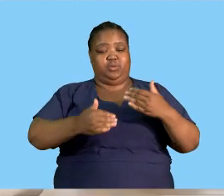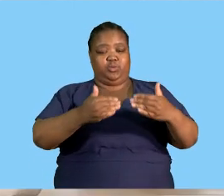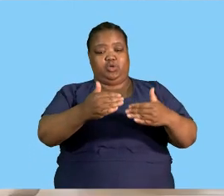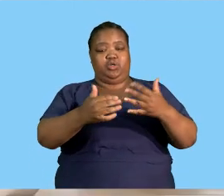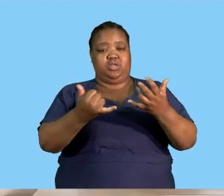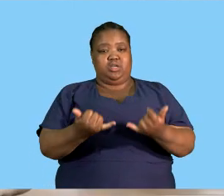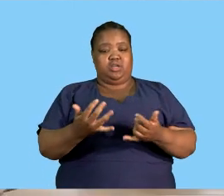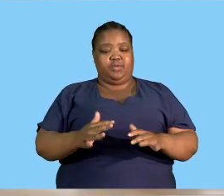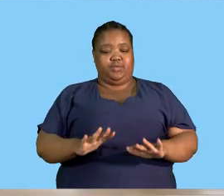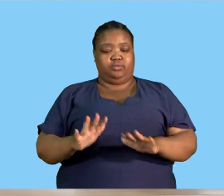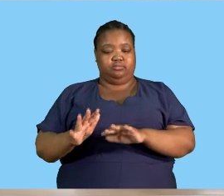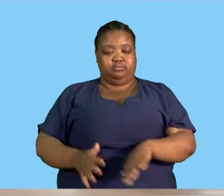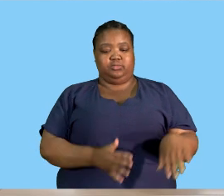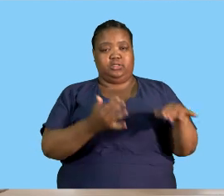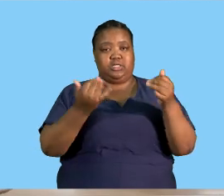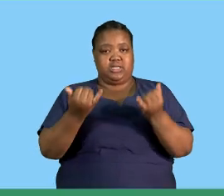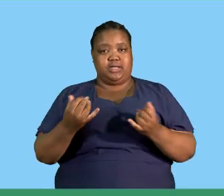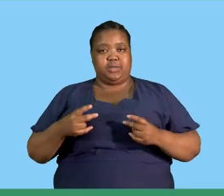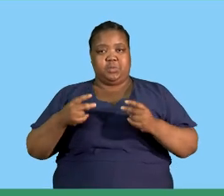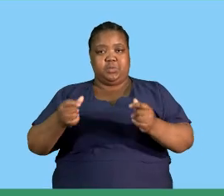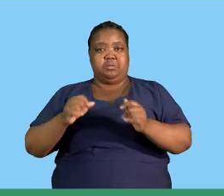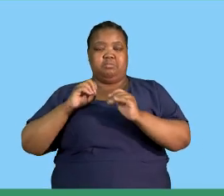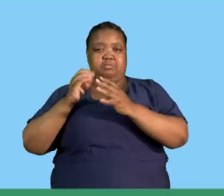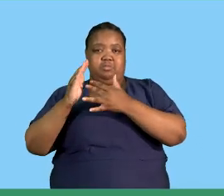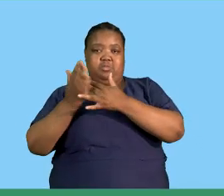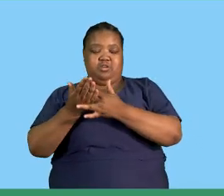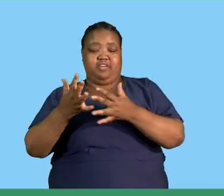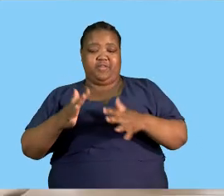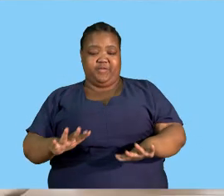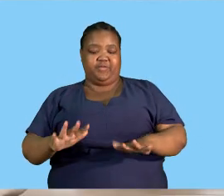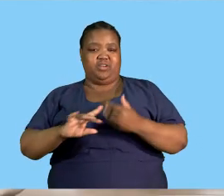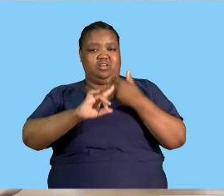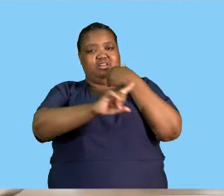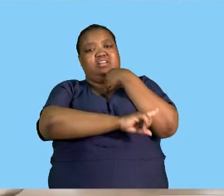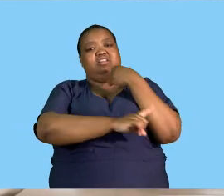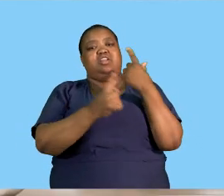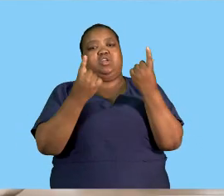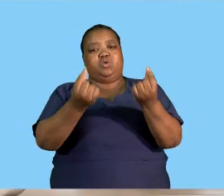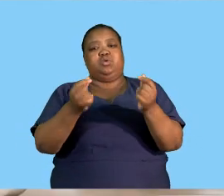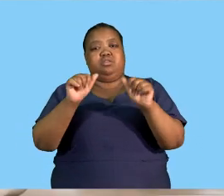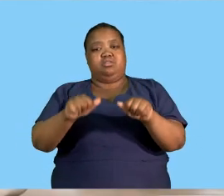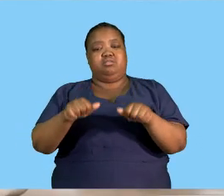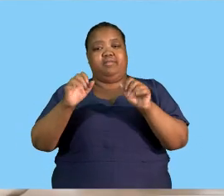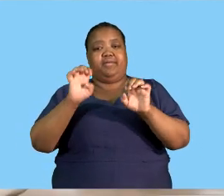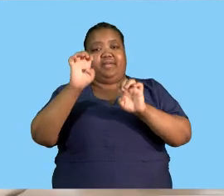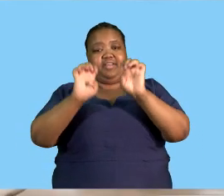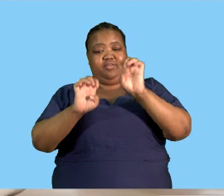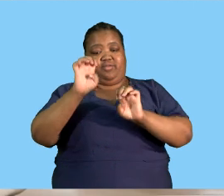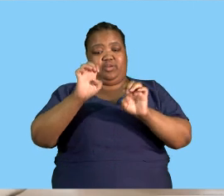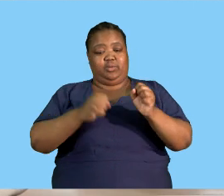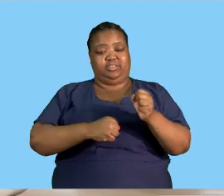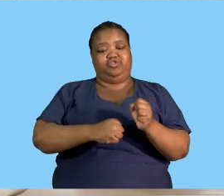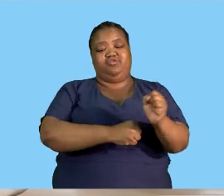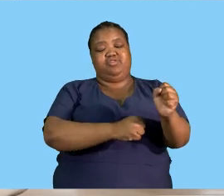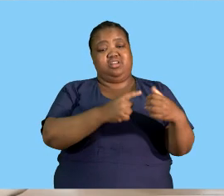the end of the topic, the strategic management process. So we're going to go into a quick break, and then when we come back, we're going to